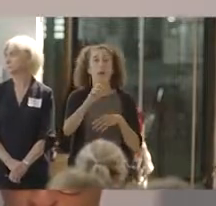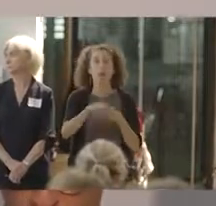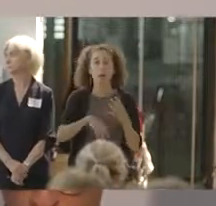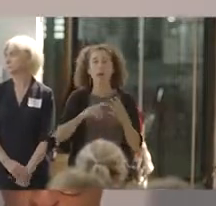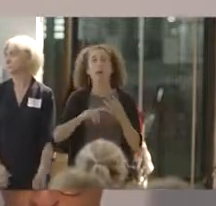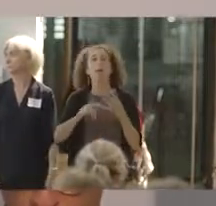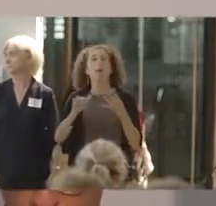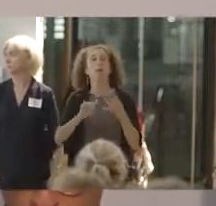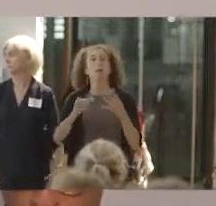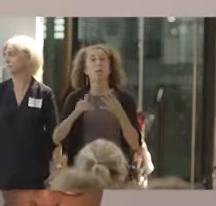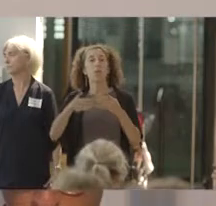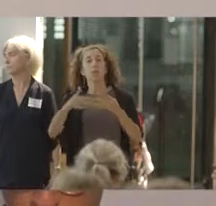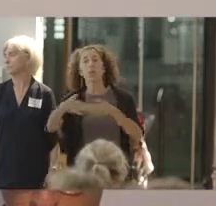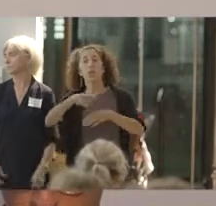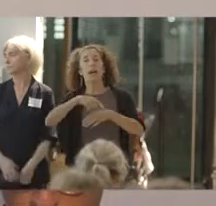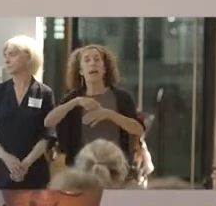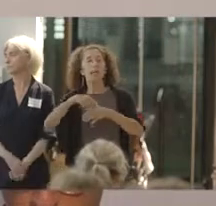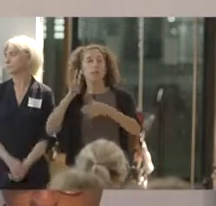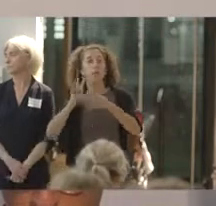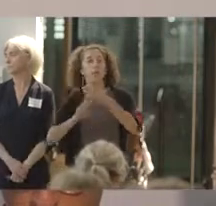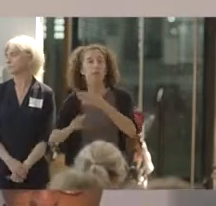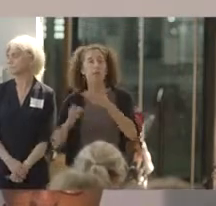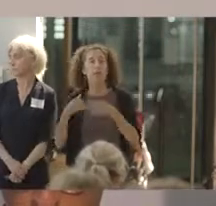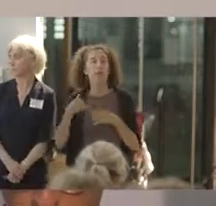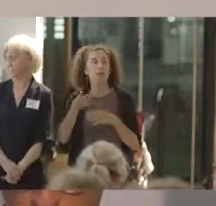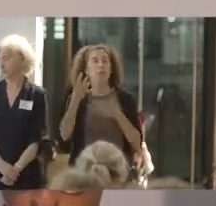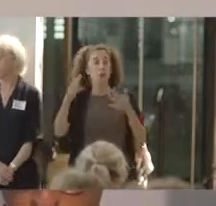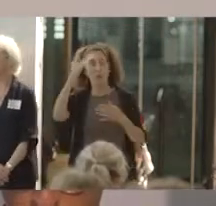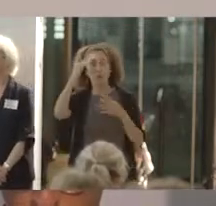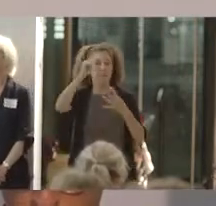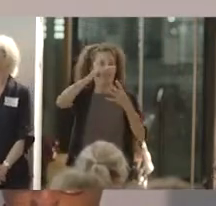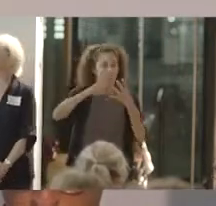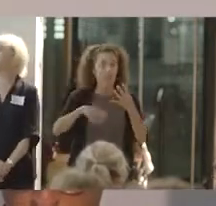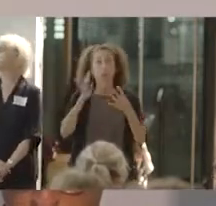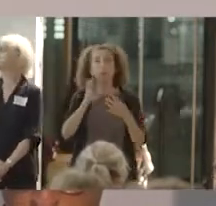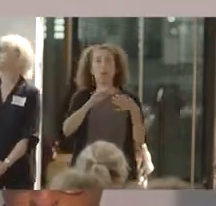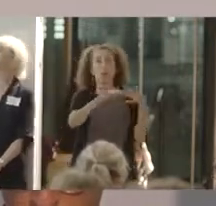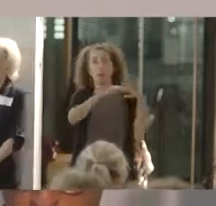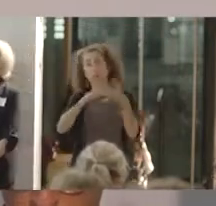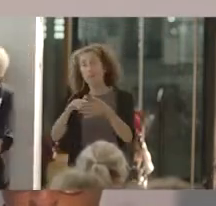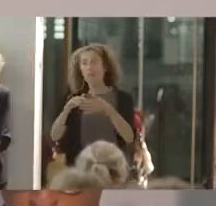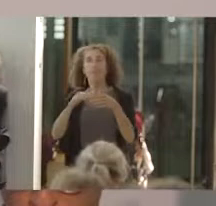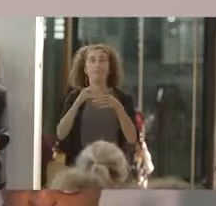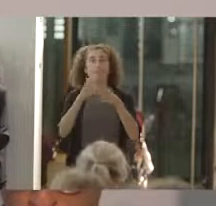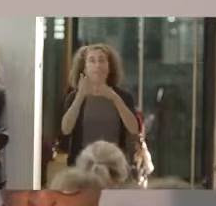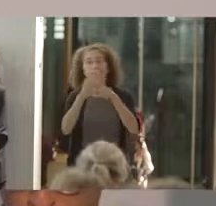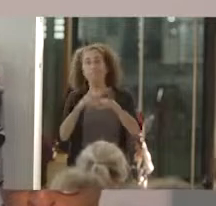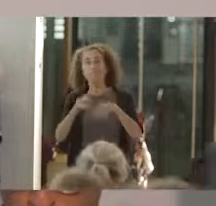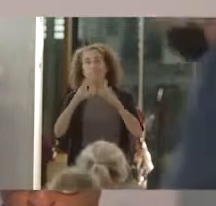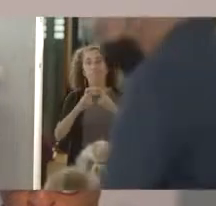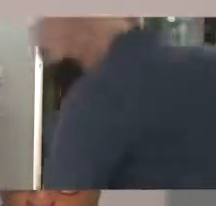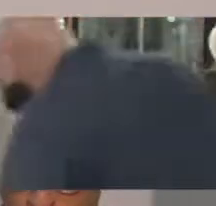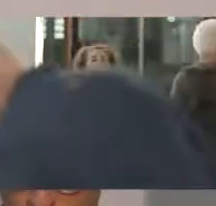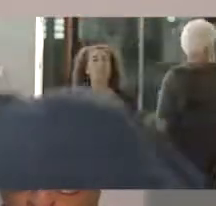for overtopping. As we begin the design process, we're going to study and look at all four of those, and then refine the design assumptions as we move